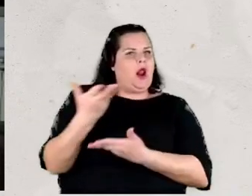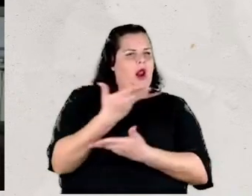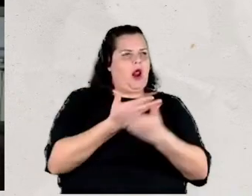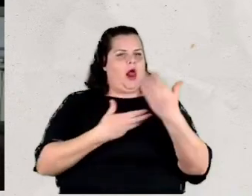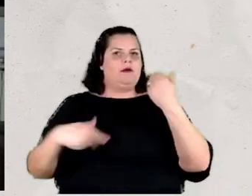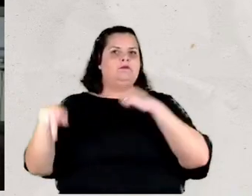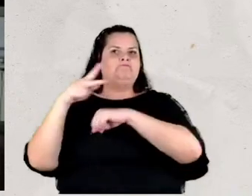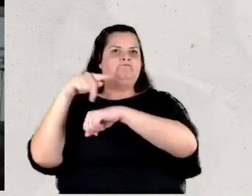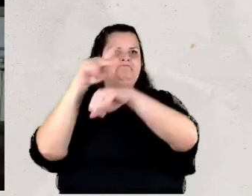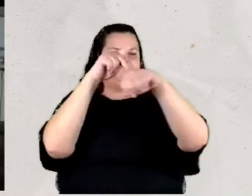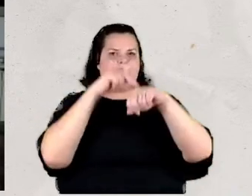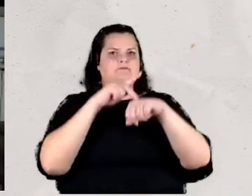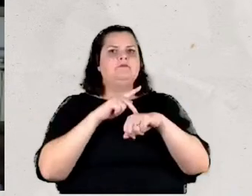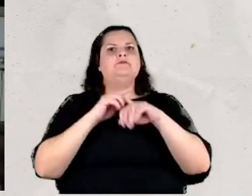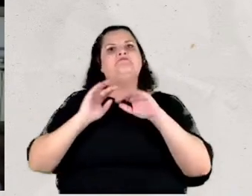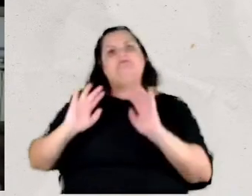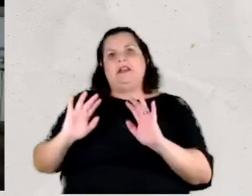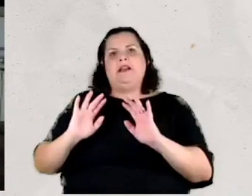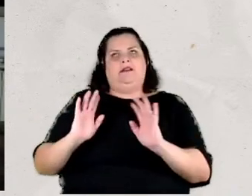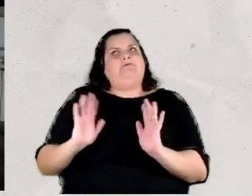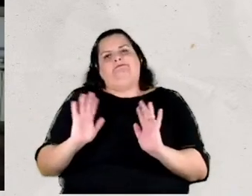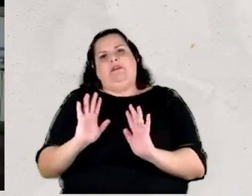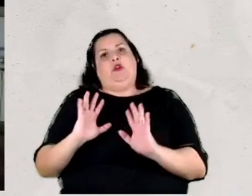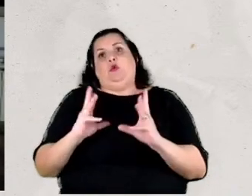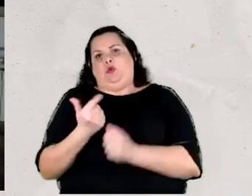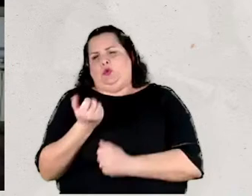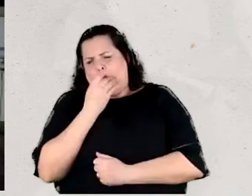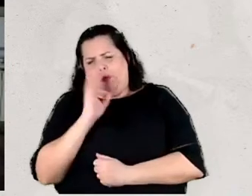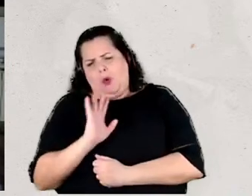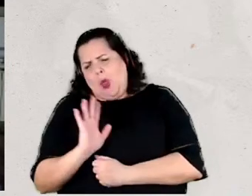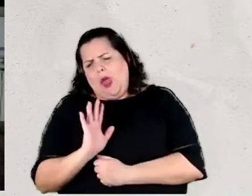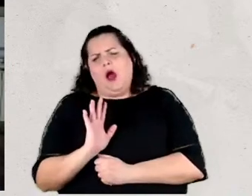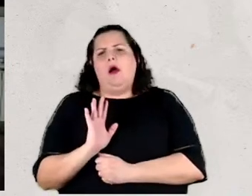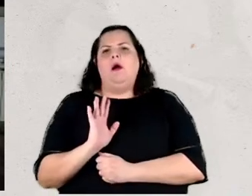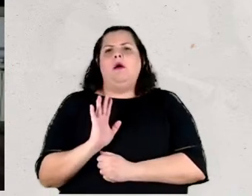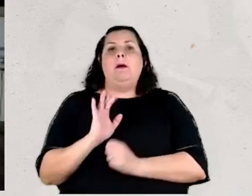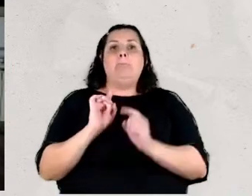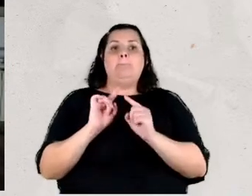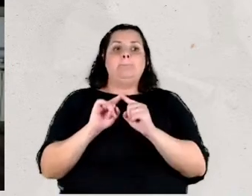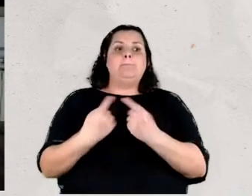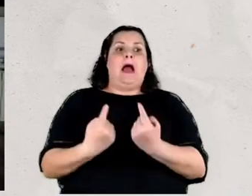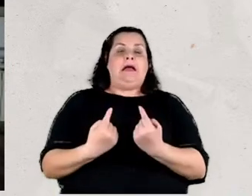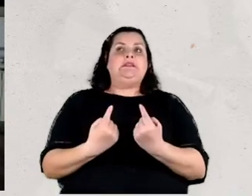but certainly we have never been so central